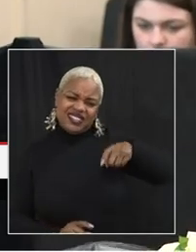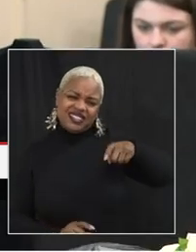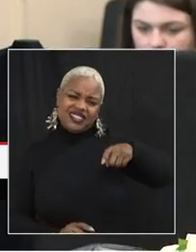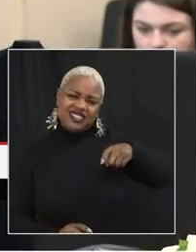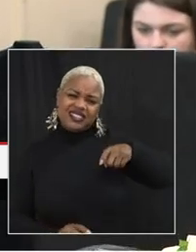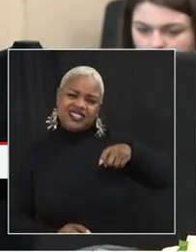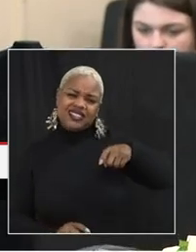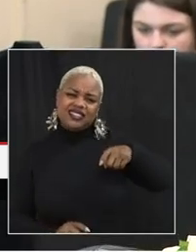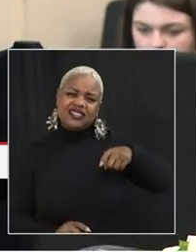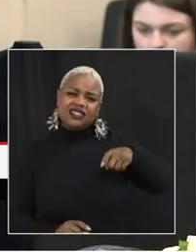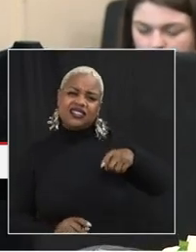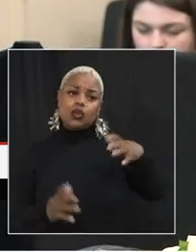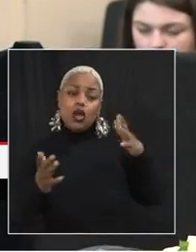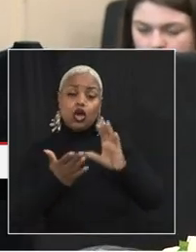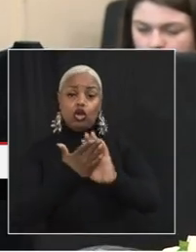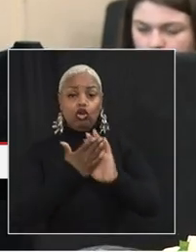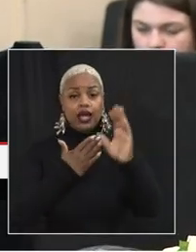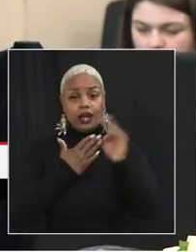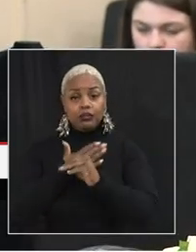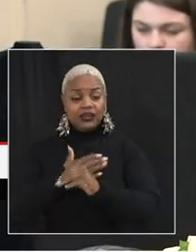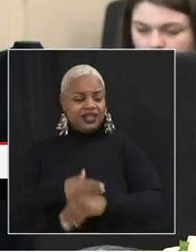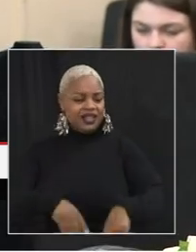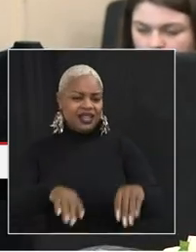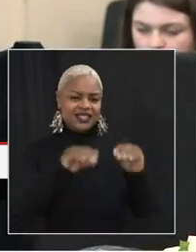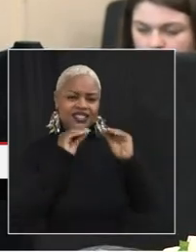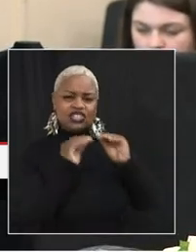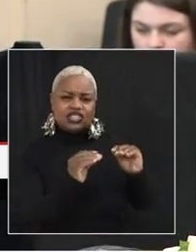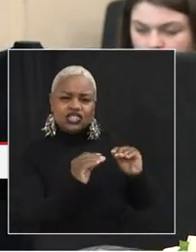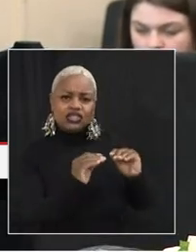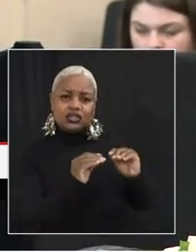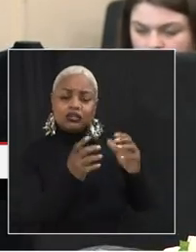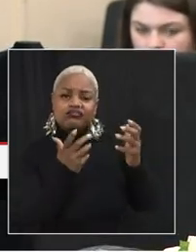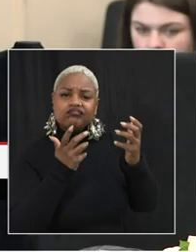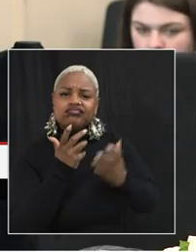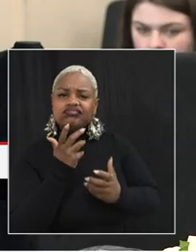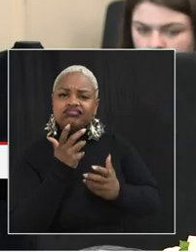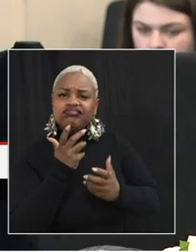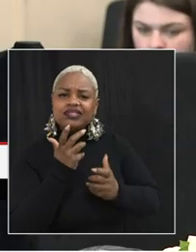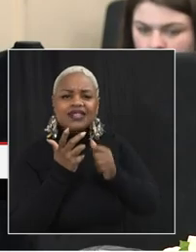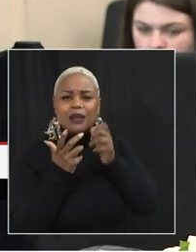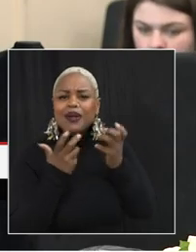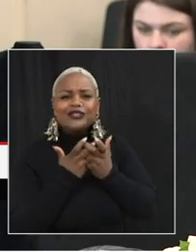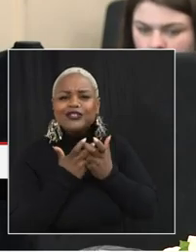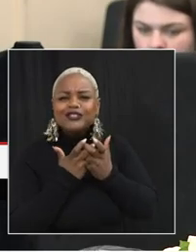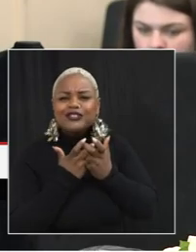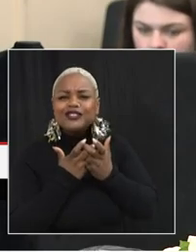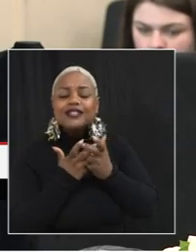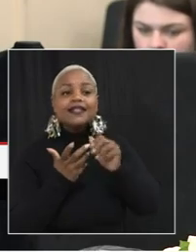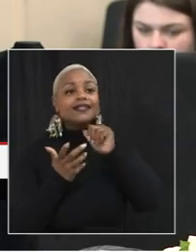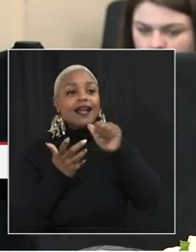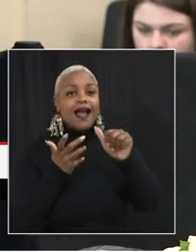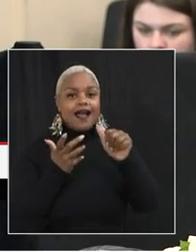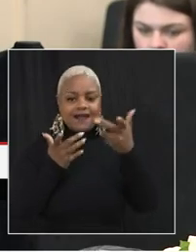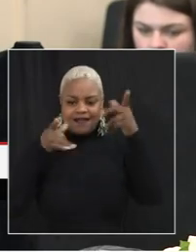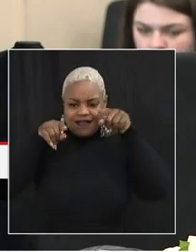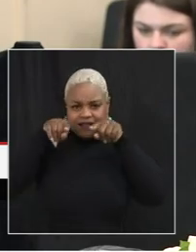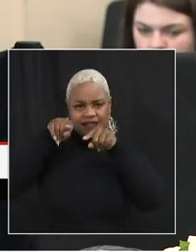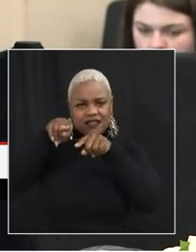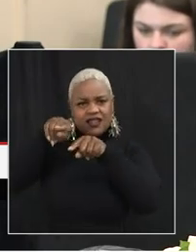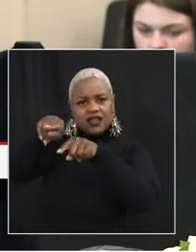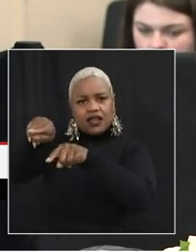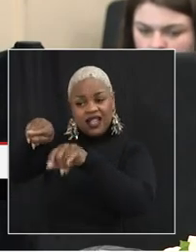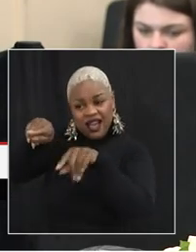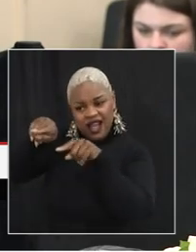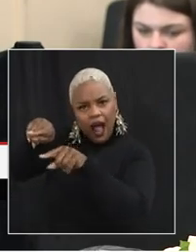curriculum that's being taught to them is not relevant to these kids advancing as far